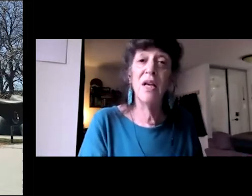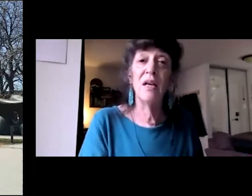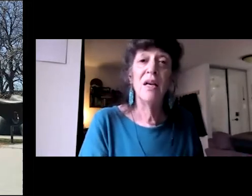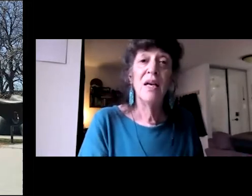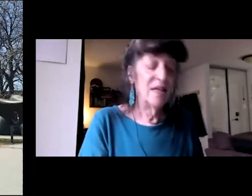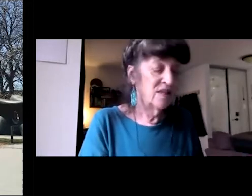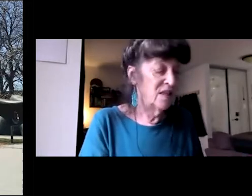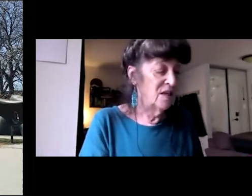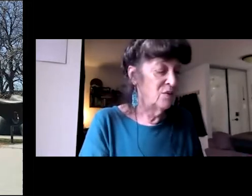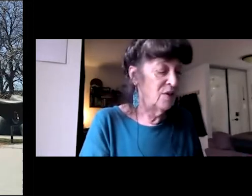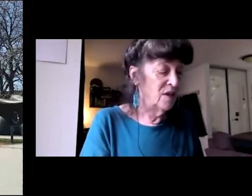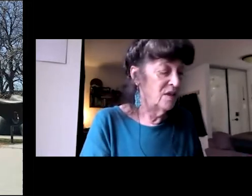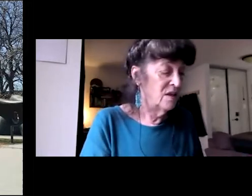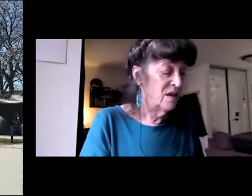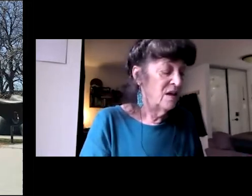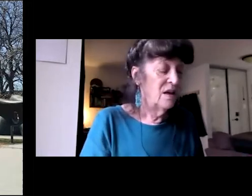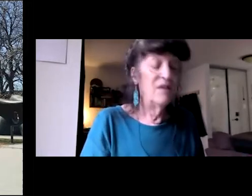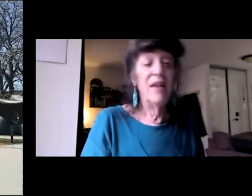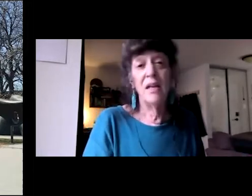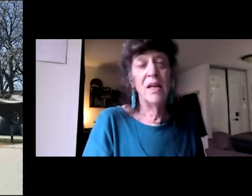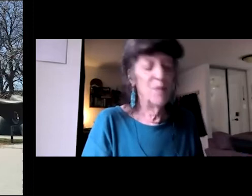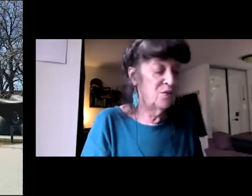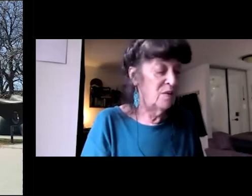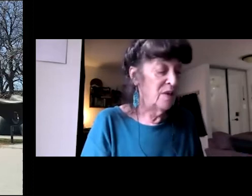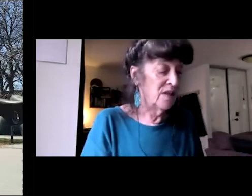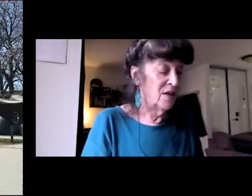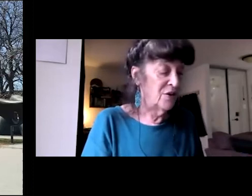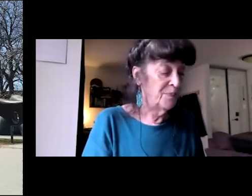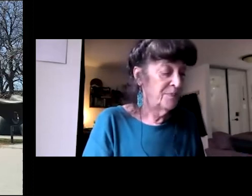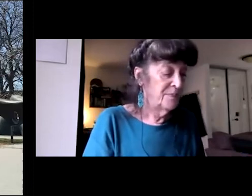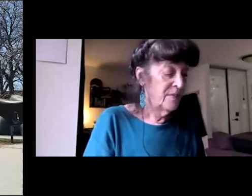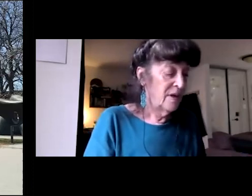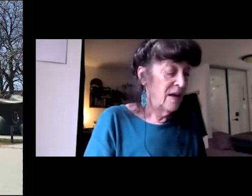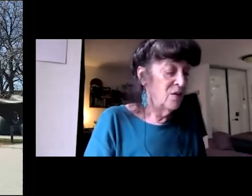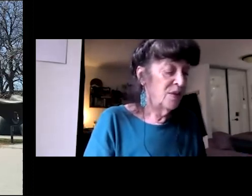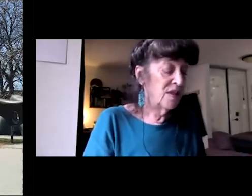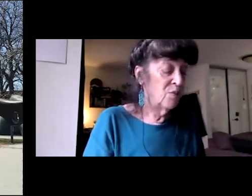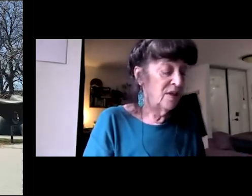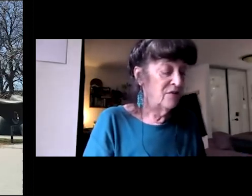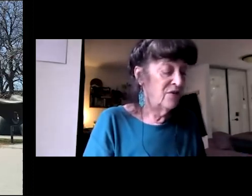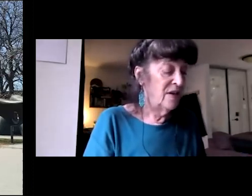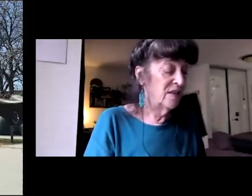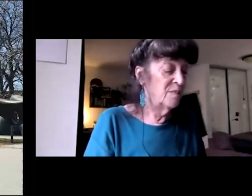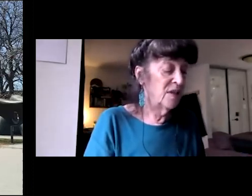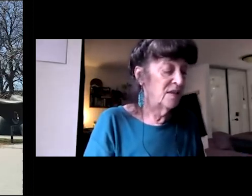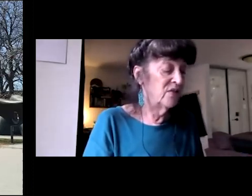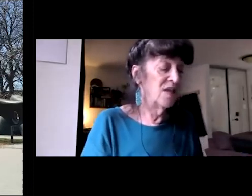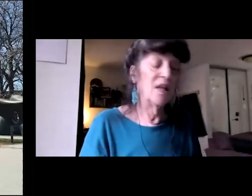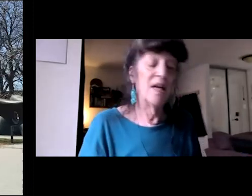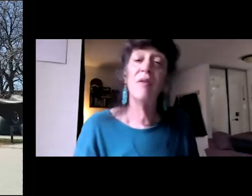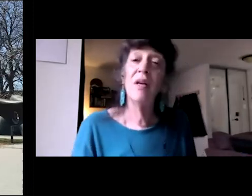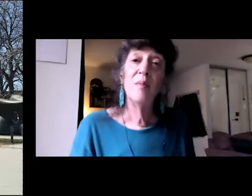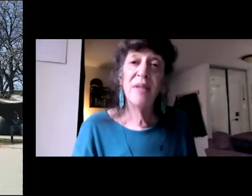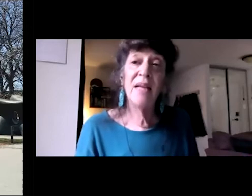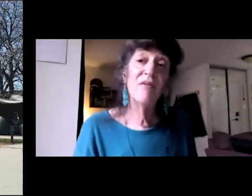comforting as the city retreated. And then it was 3 months later. and there was some relief and some signs of city